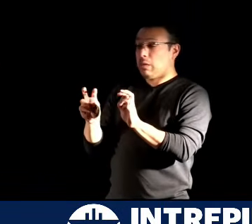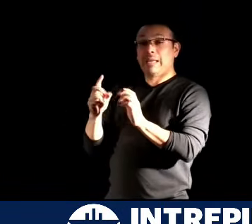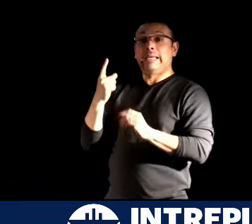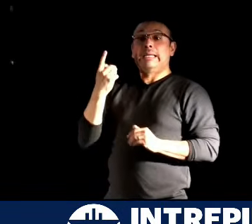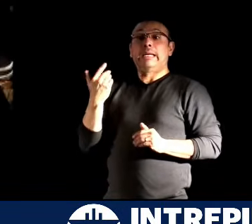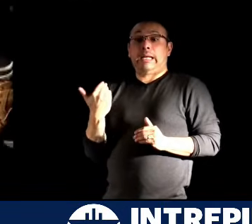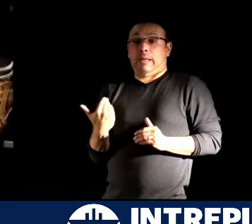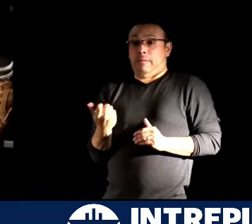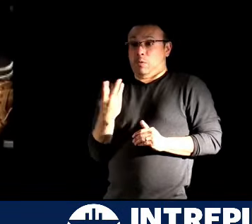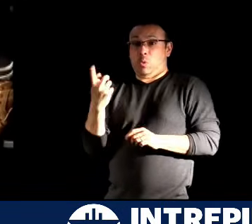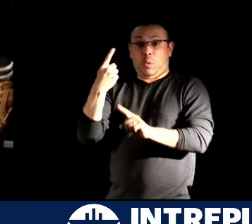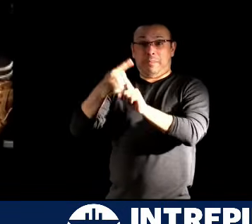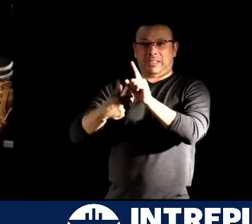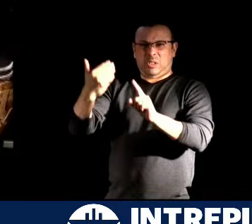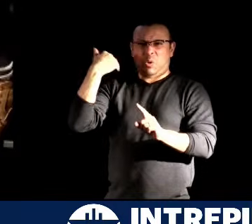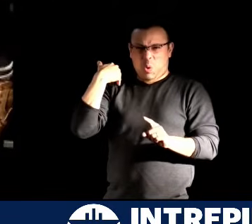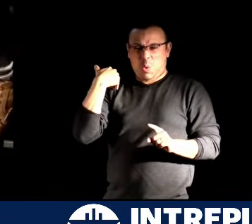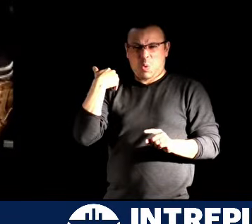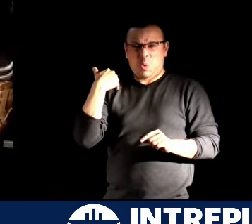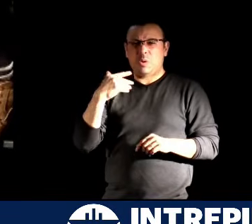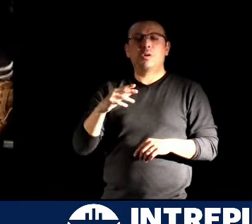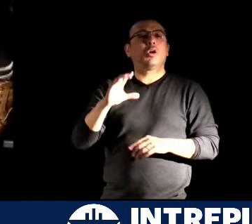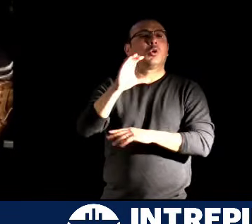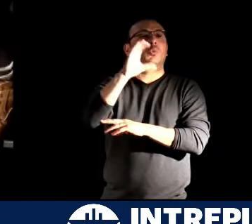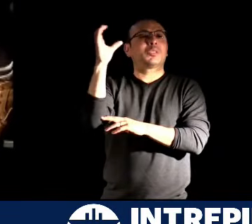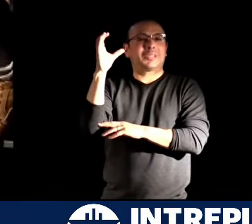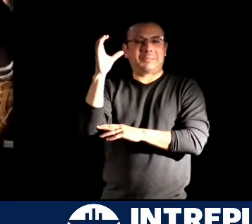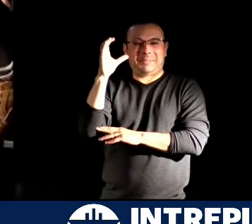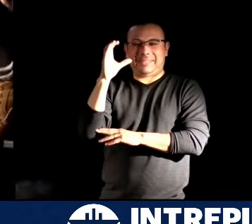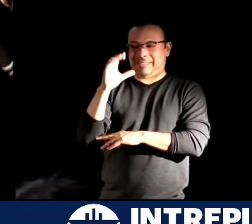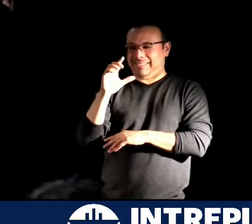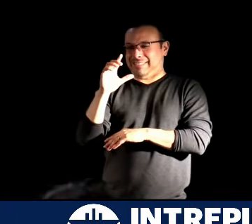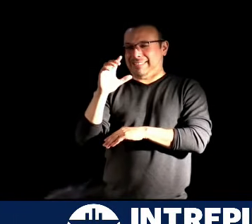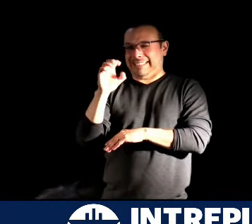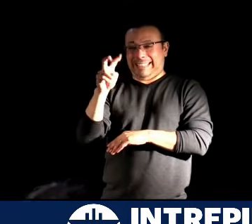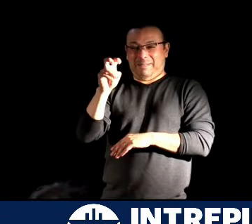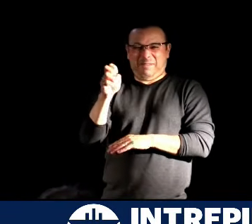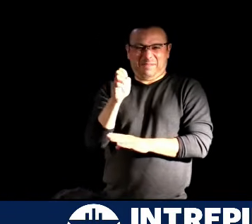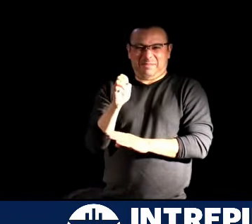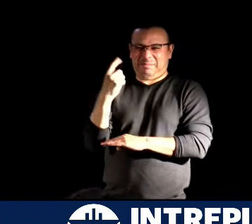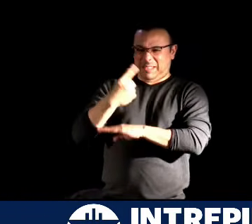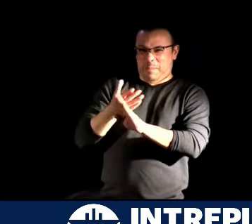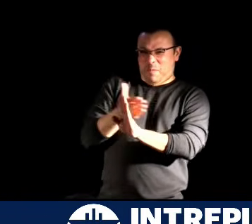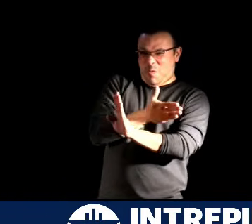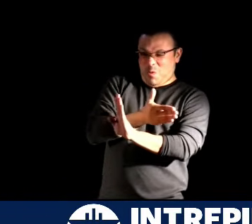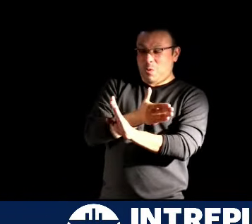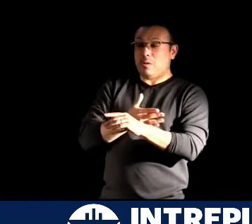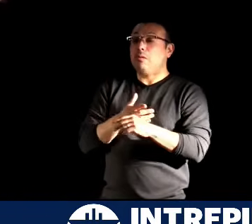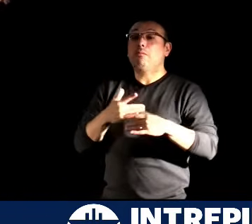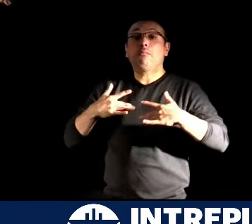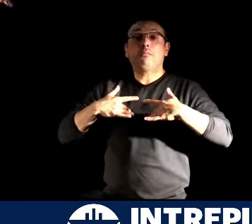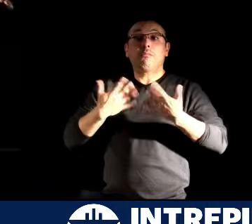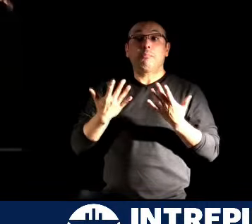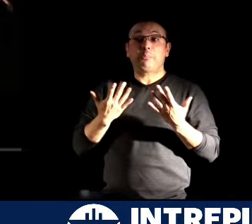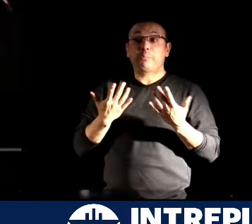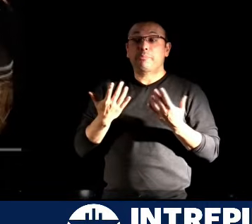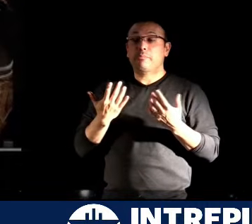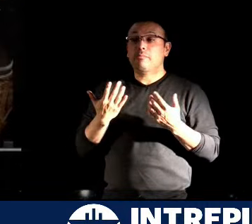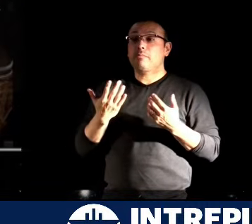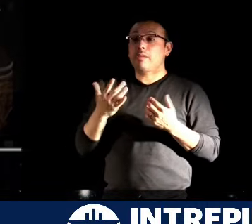ago, on Christmas Eve of last year, Parker Solar Probe made history. It became the